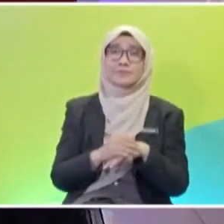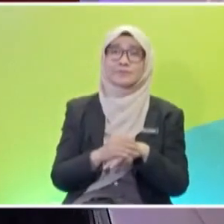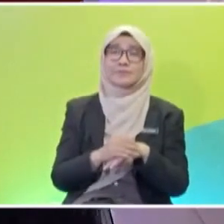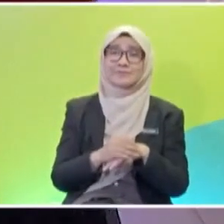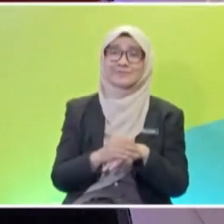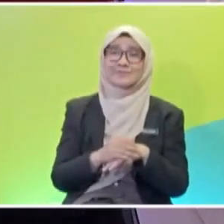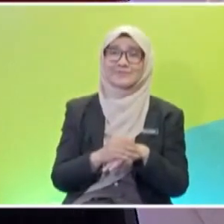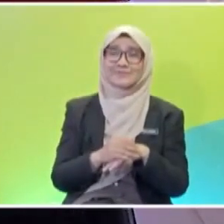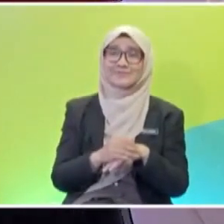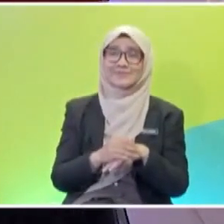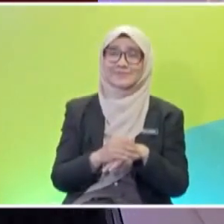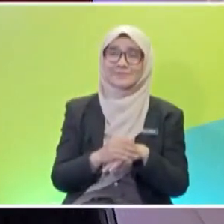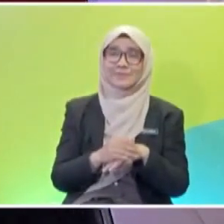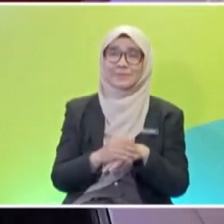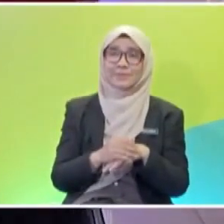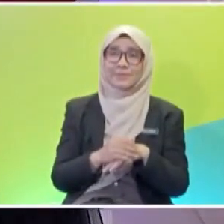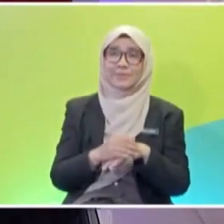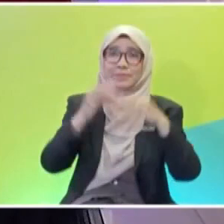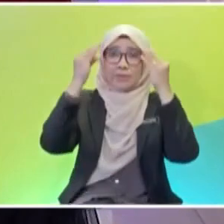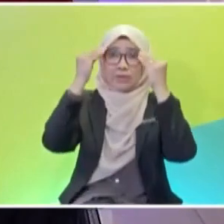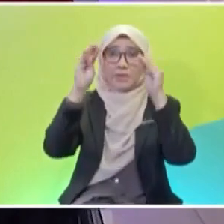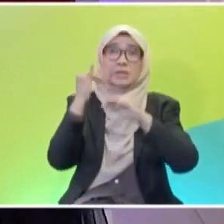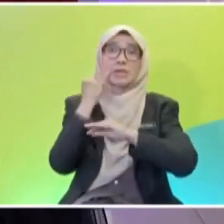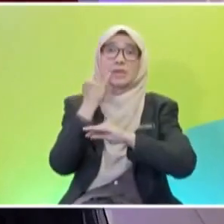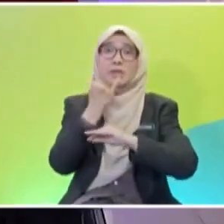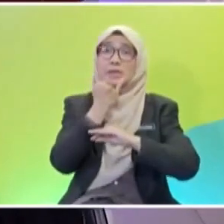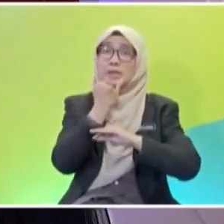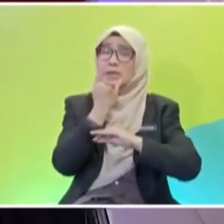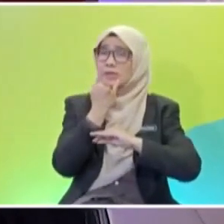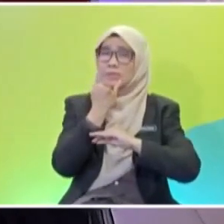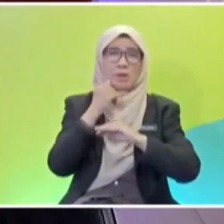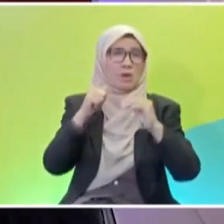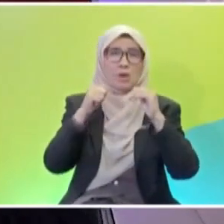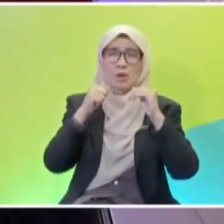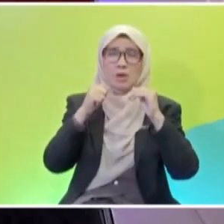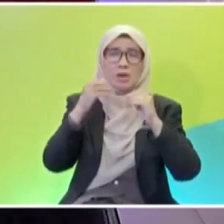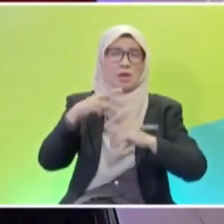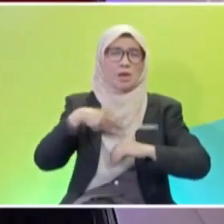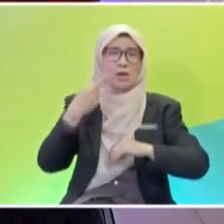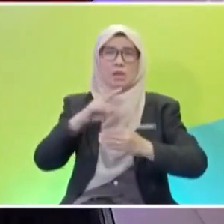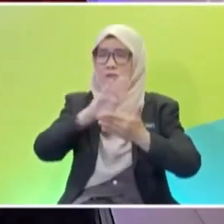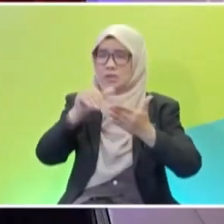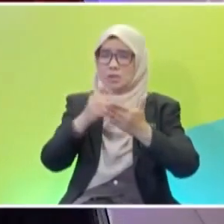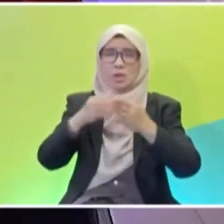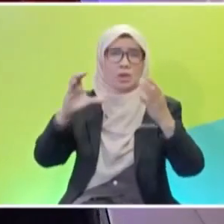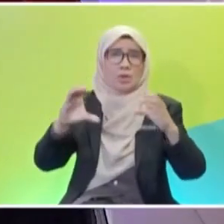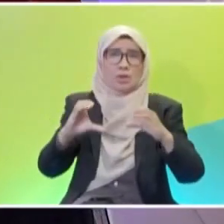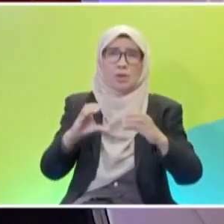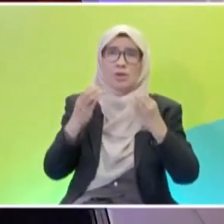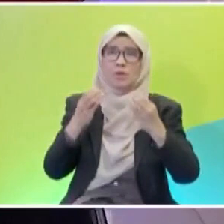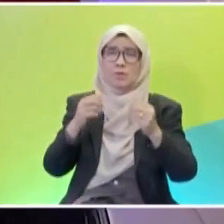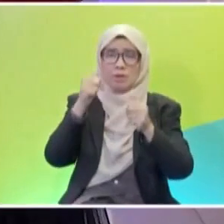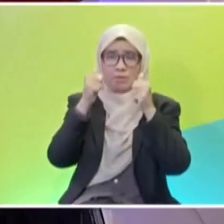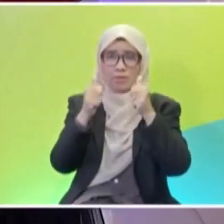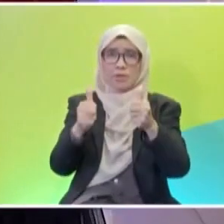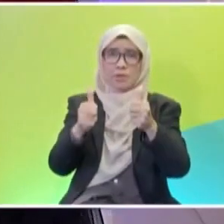oh. Okay, so... they did awesome. They are wonderful, and their answers are very mature. Yes.